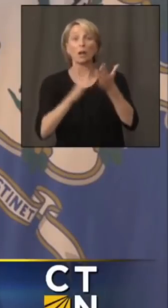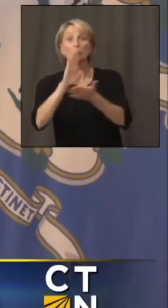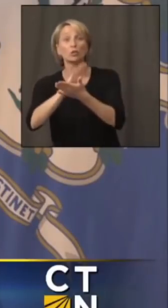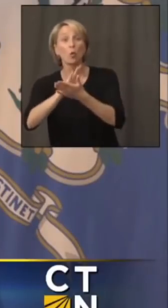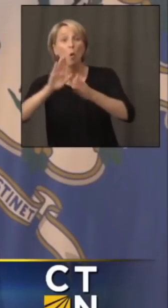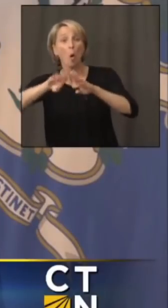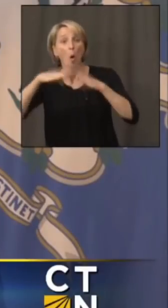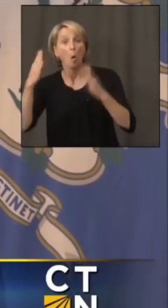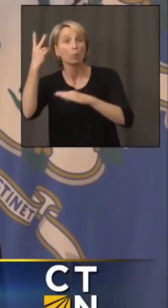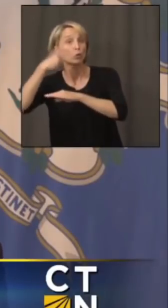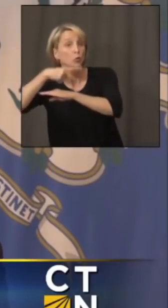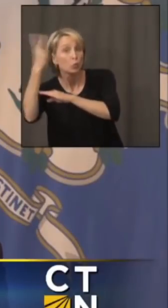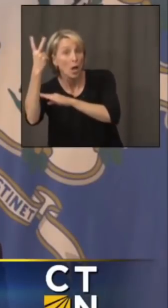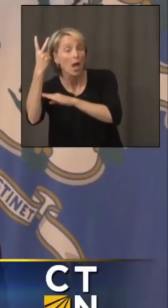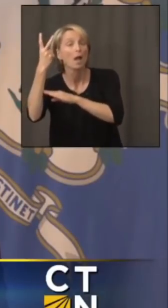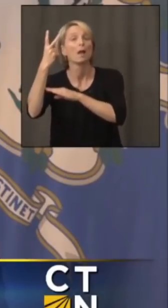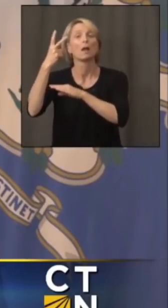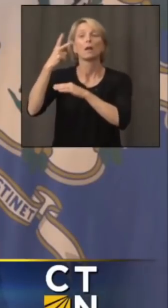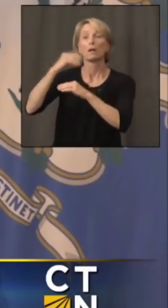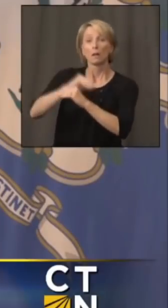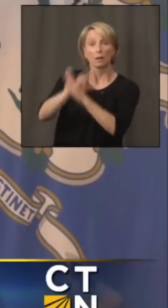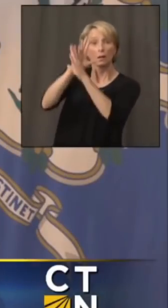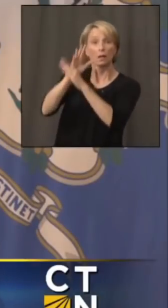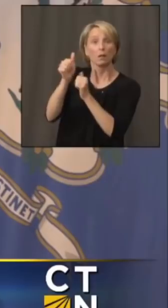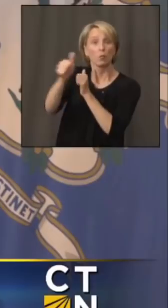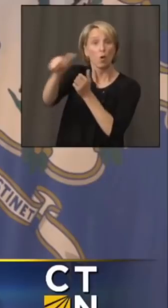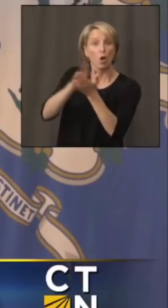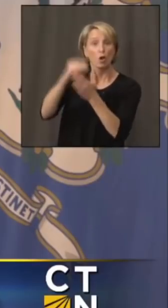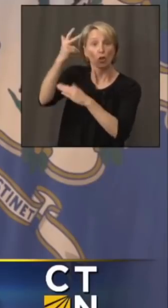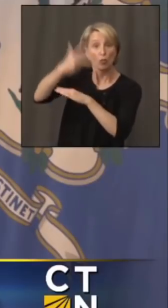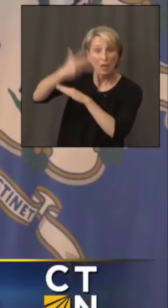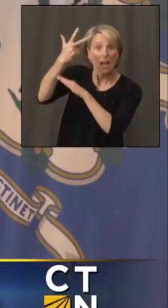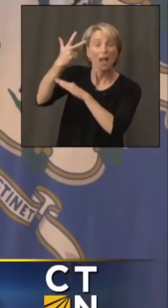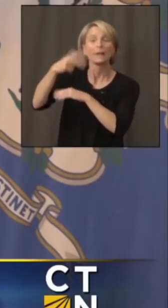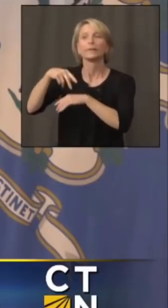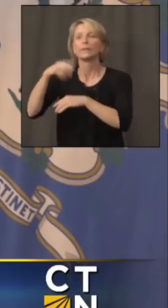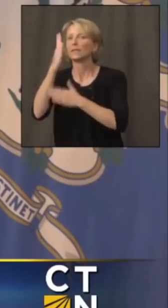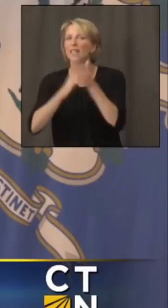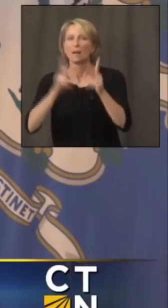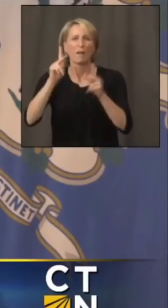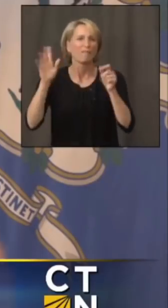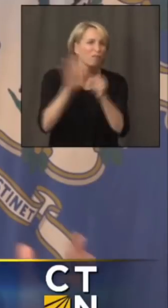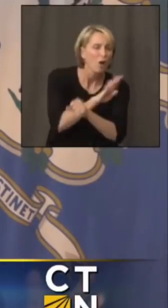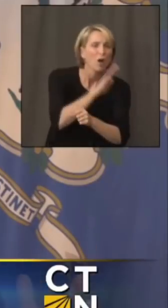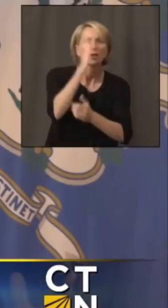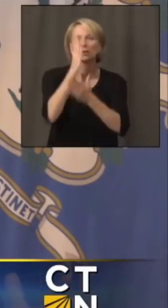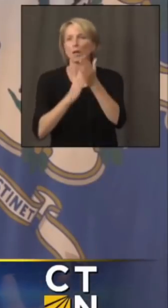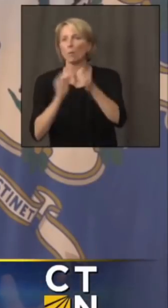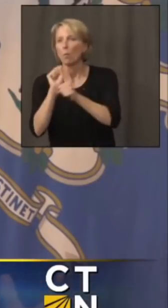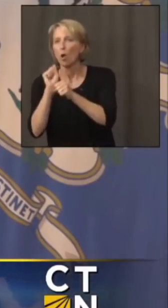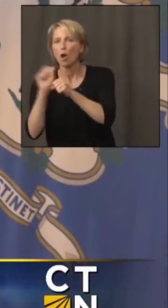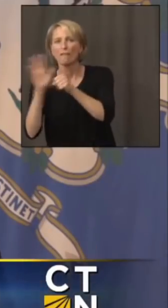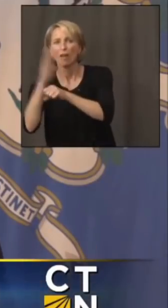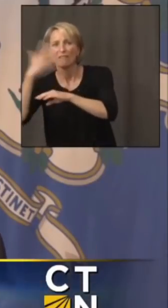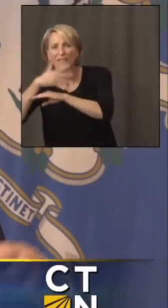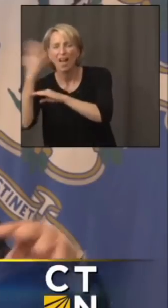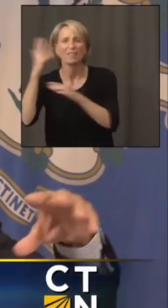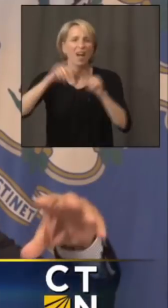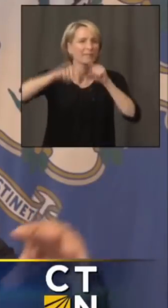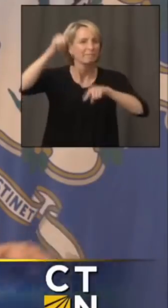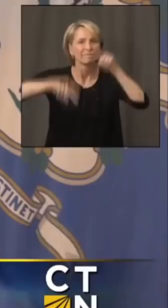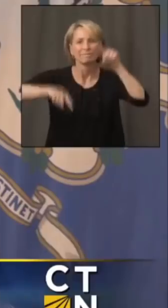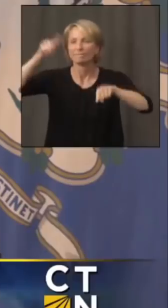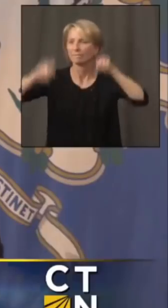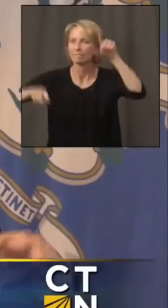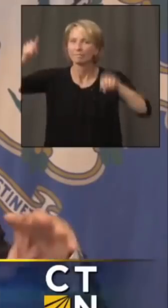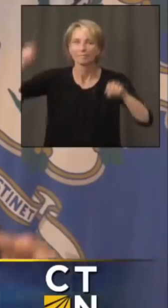people are home 3 days. Some people at home 3 days. They can't be at home, so they're going to be at daycare. We have to ramp up. Everybody's going to